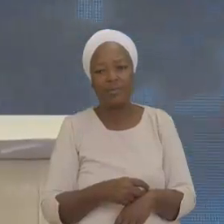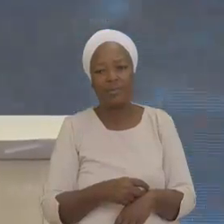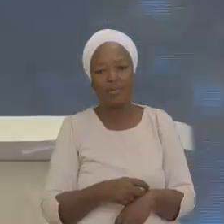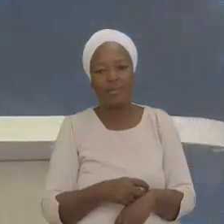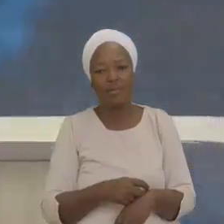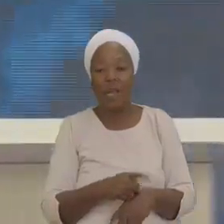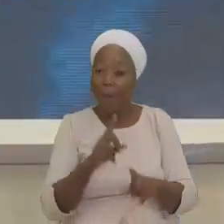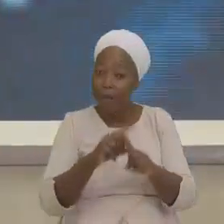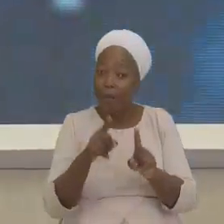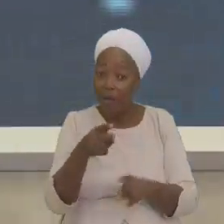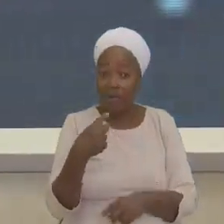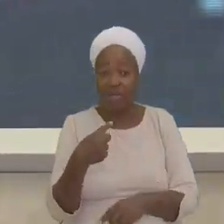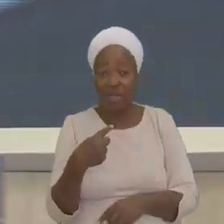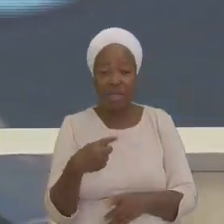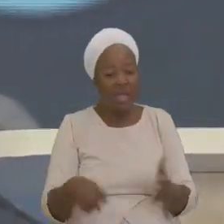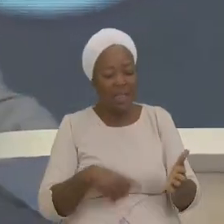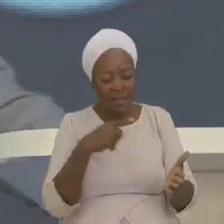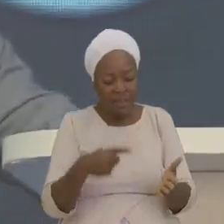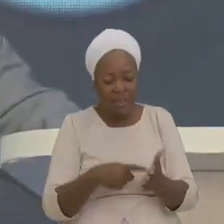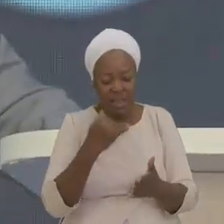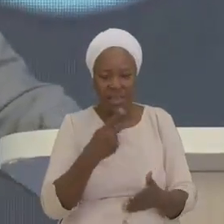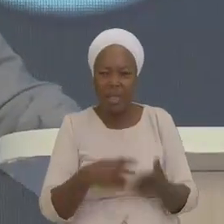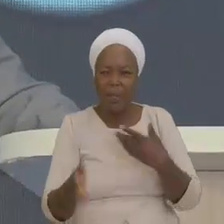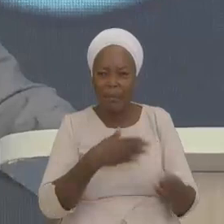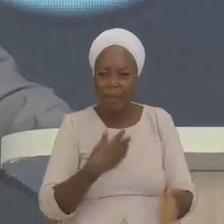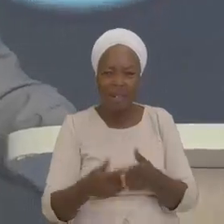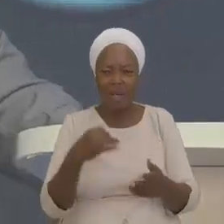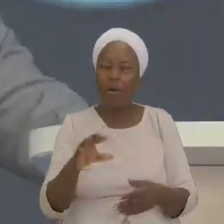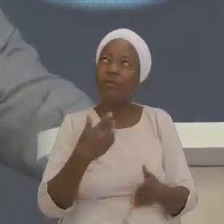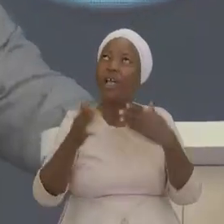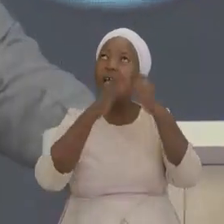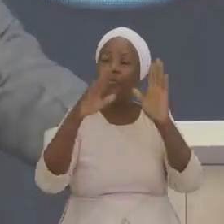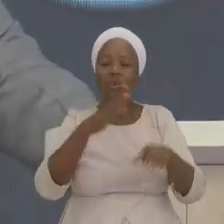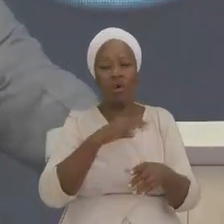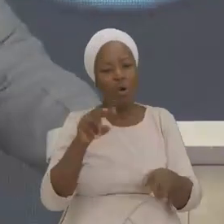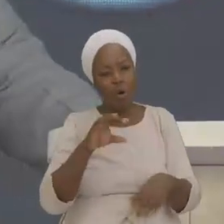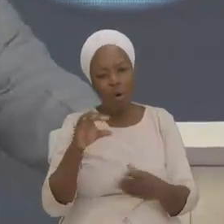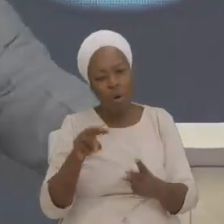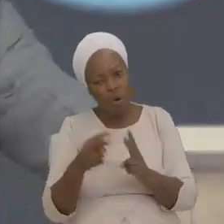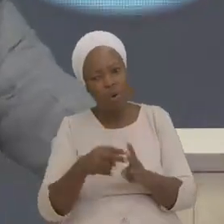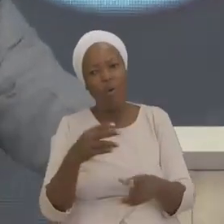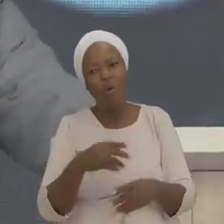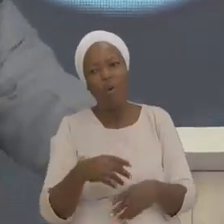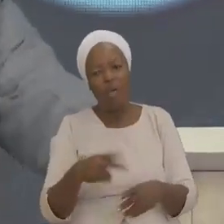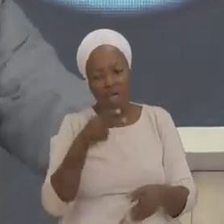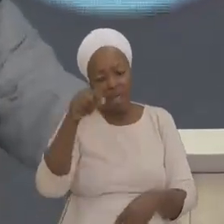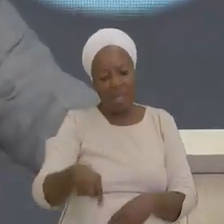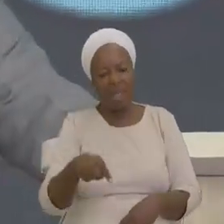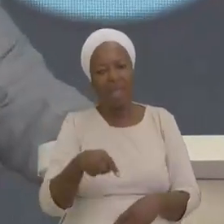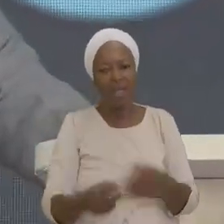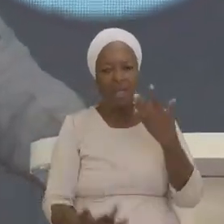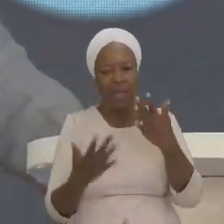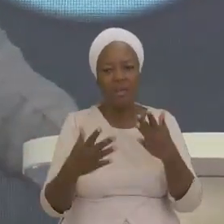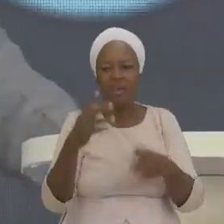But you say, this is a matter of heaven or hell. Whatever suffering I go